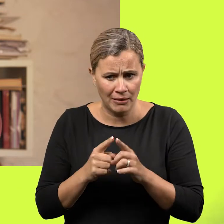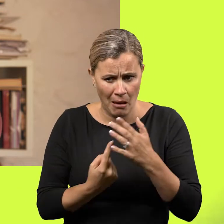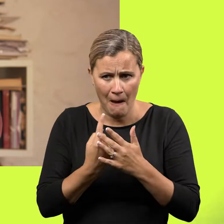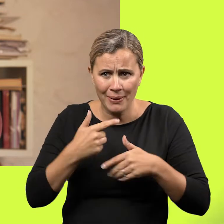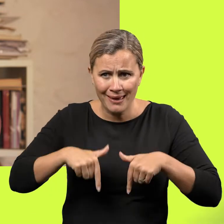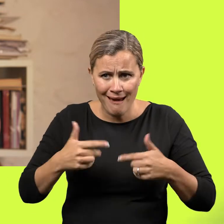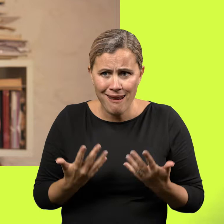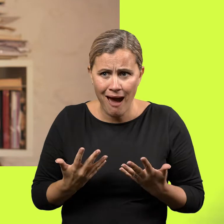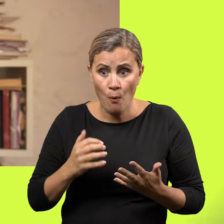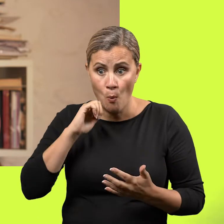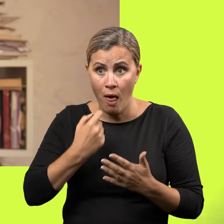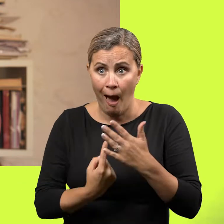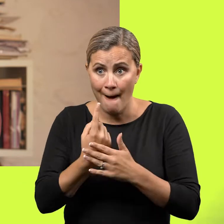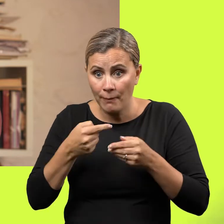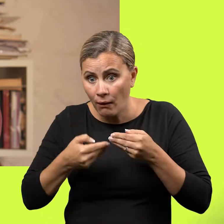things that have happened,